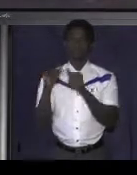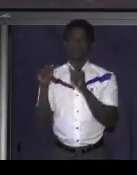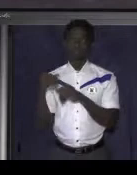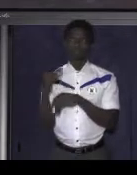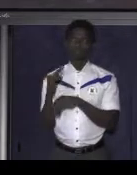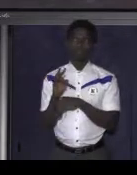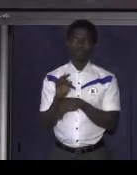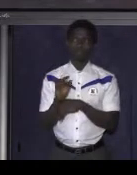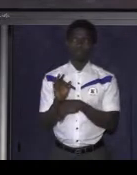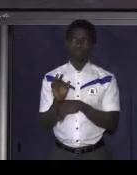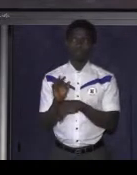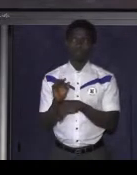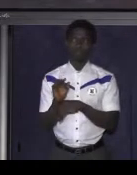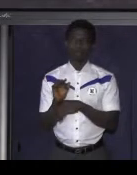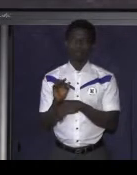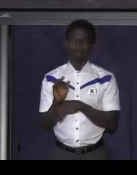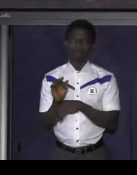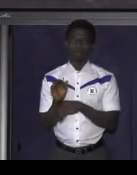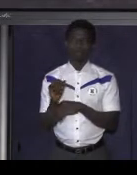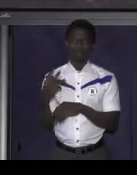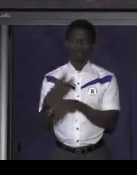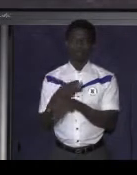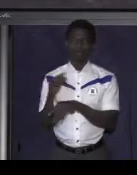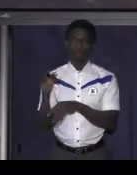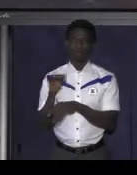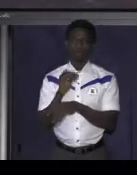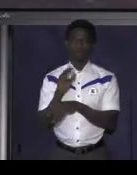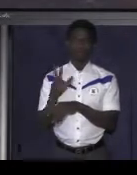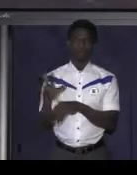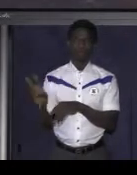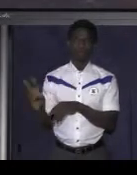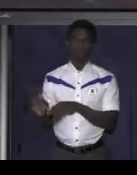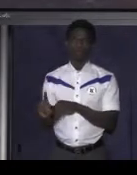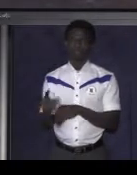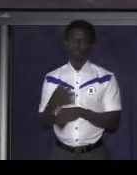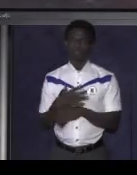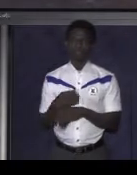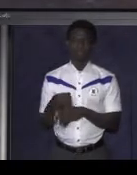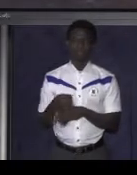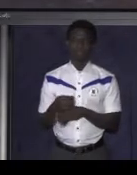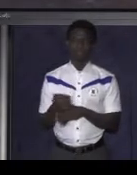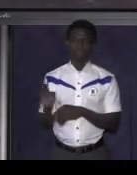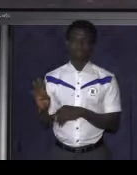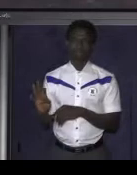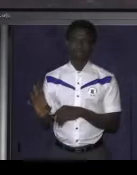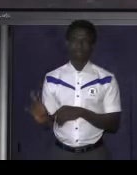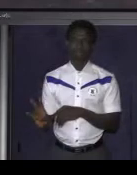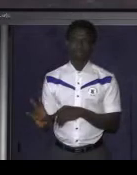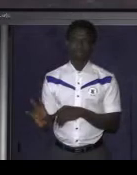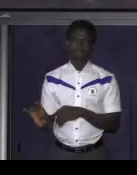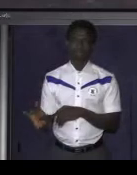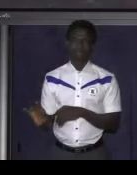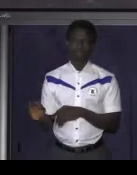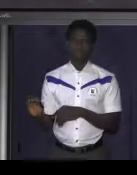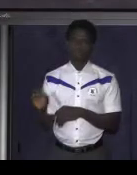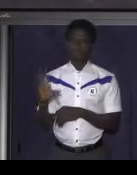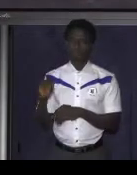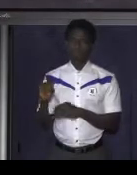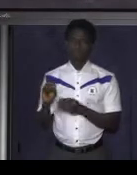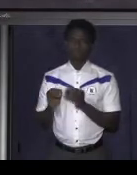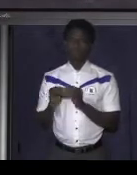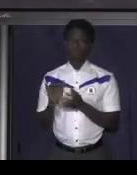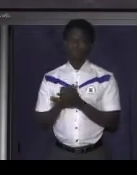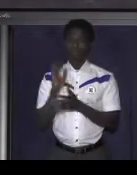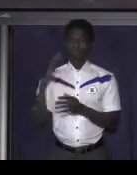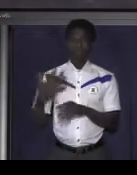square of 19. 19 times 19 is 361. But 480, you can't find a whole number that you